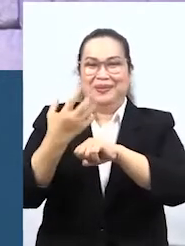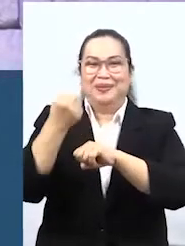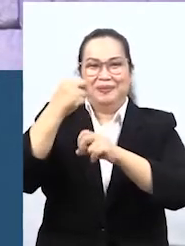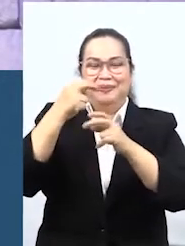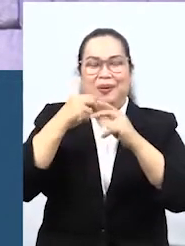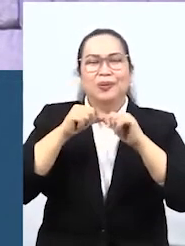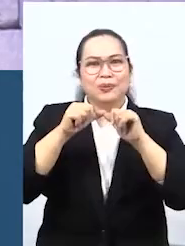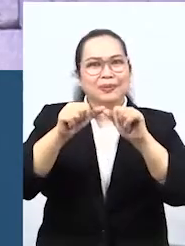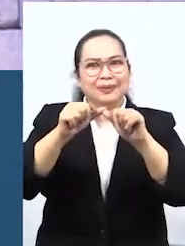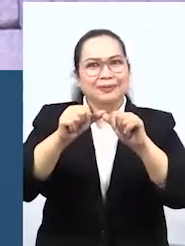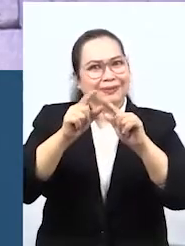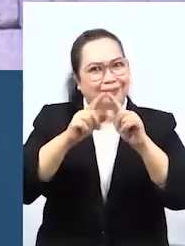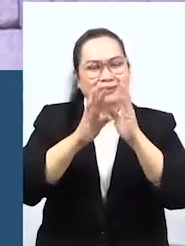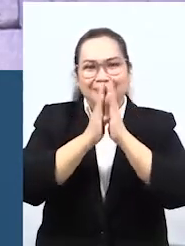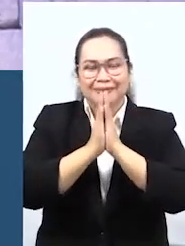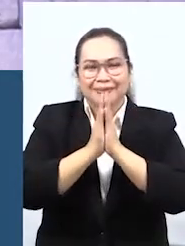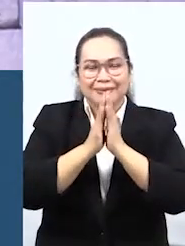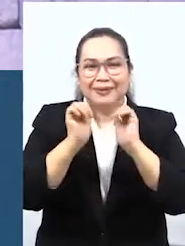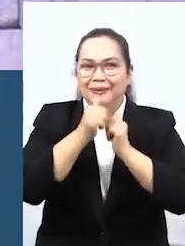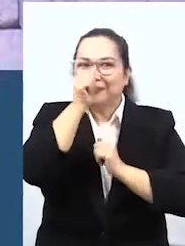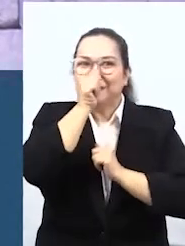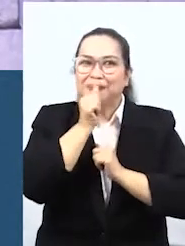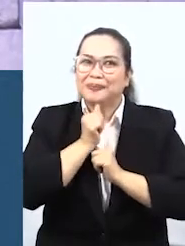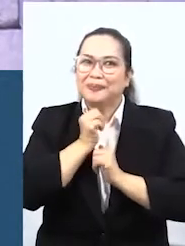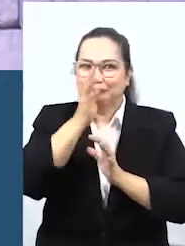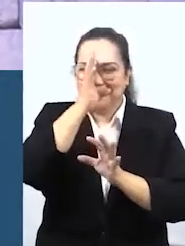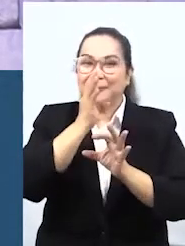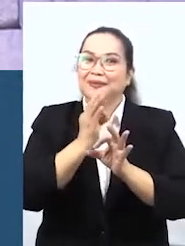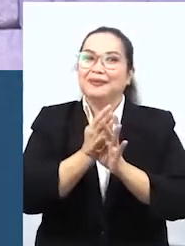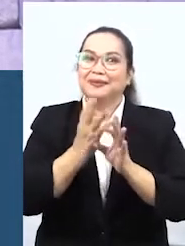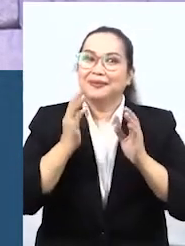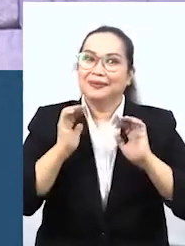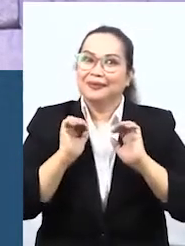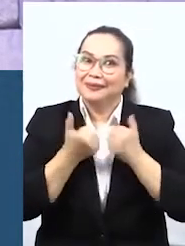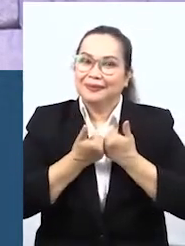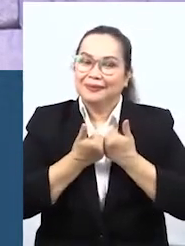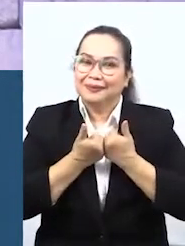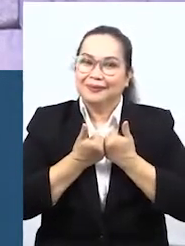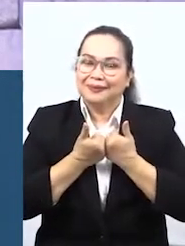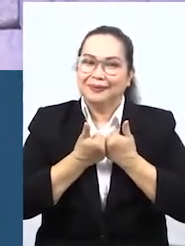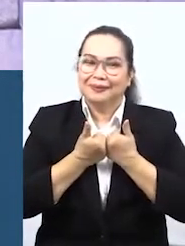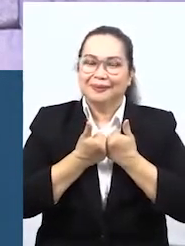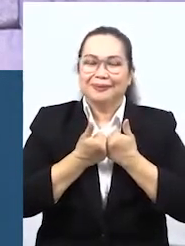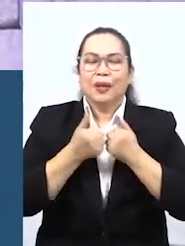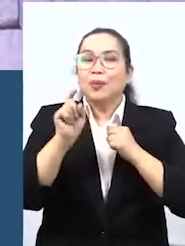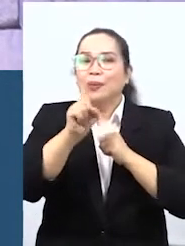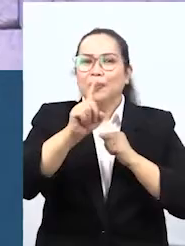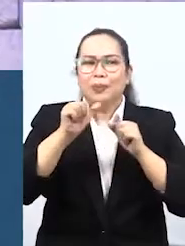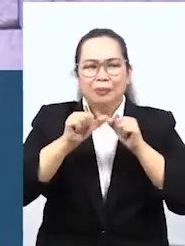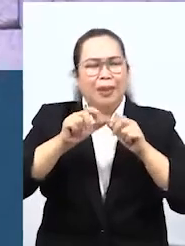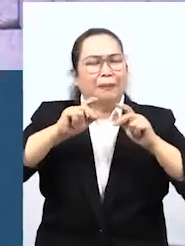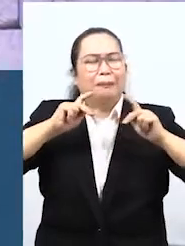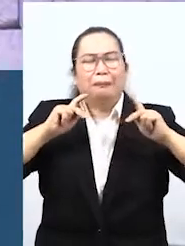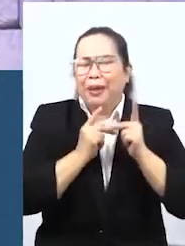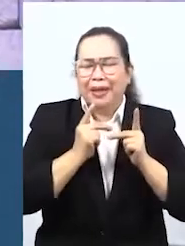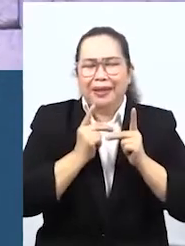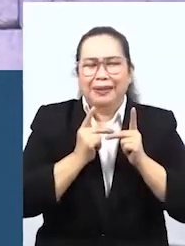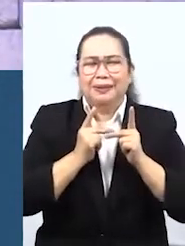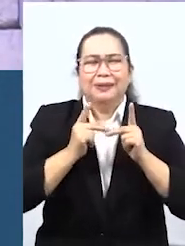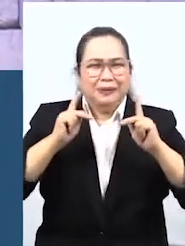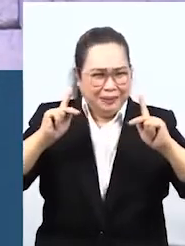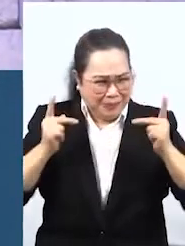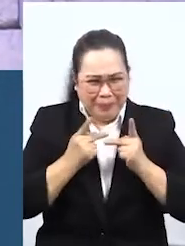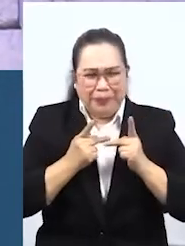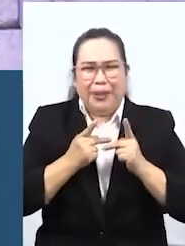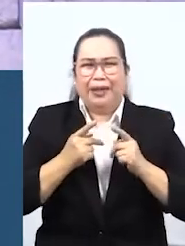prayer How do you persevere in Faith it's by going through pain pain is the